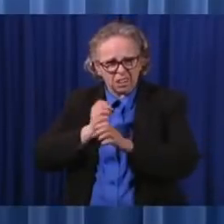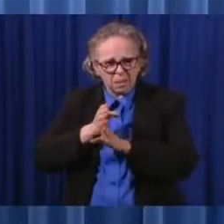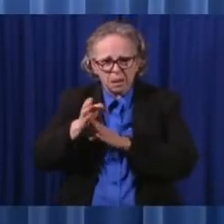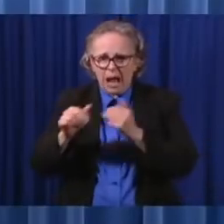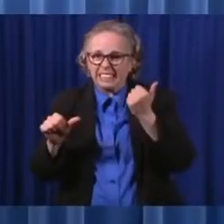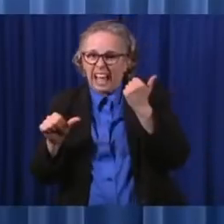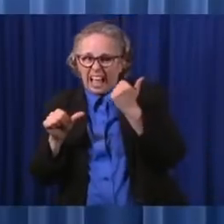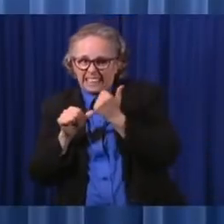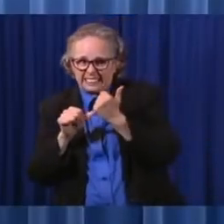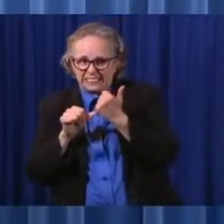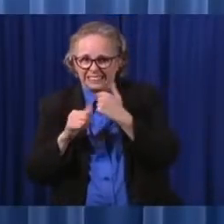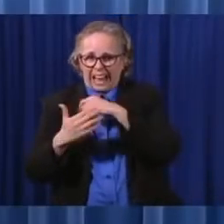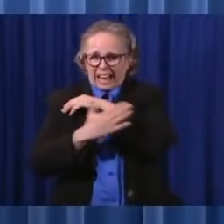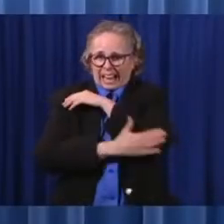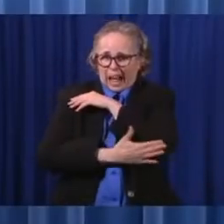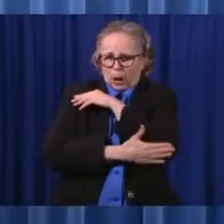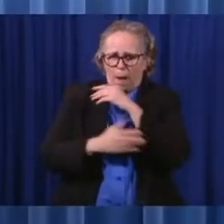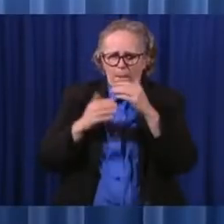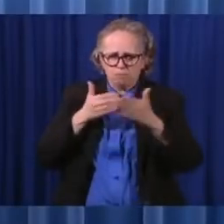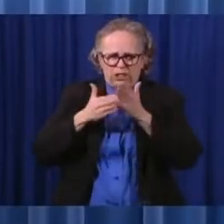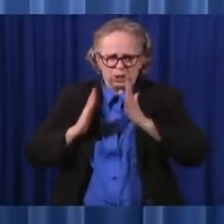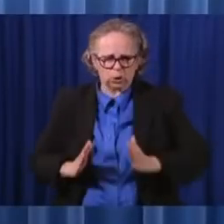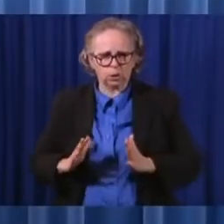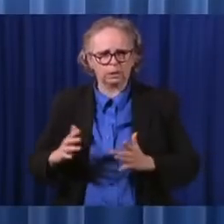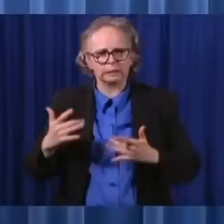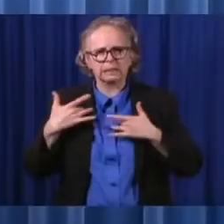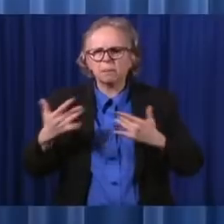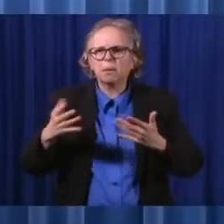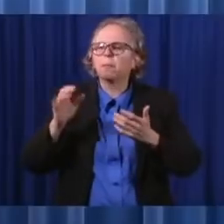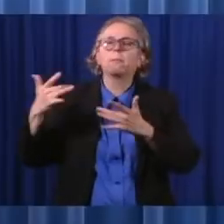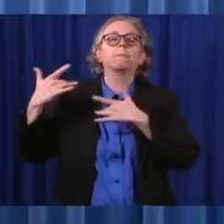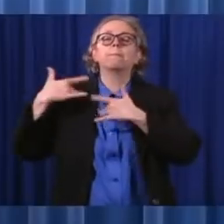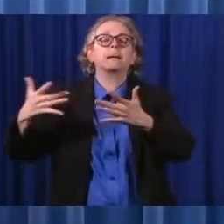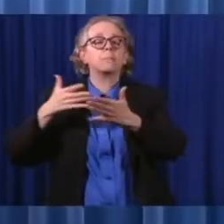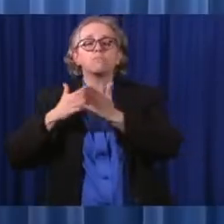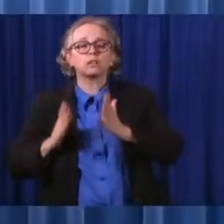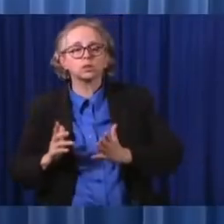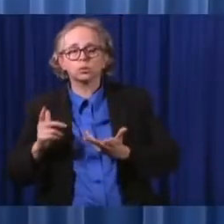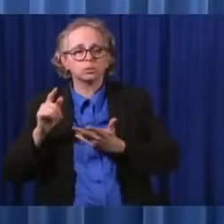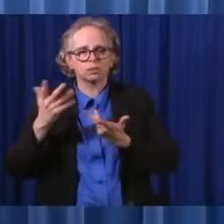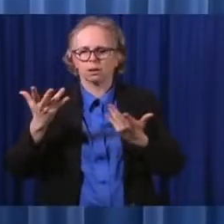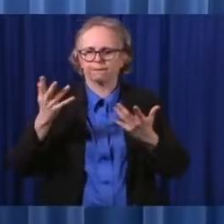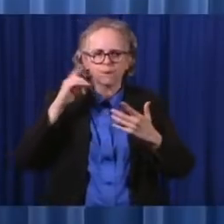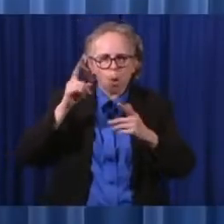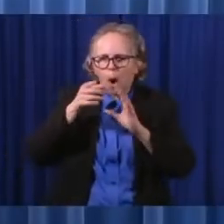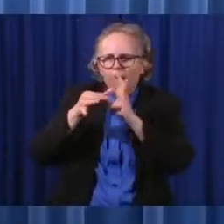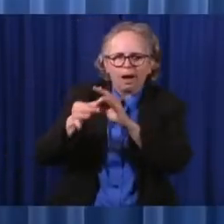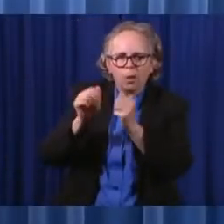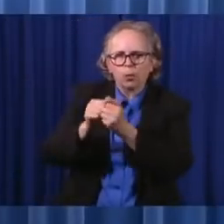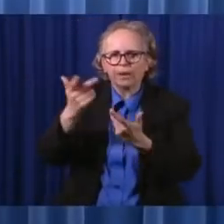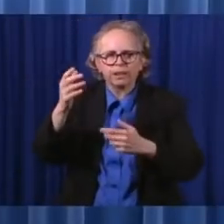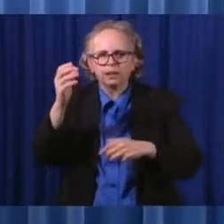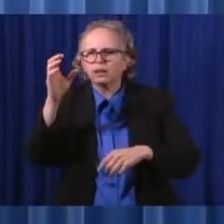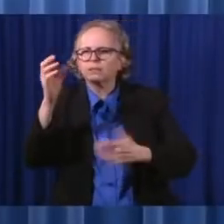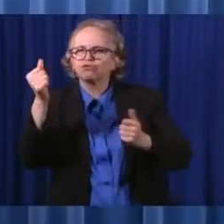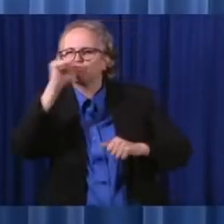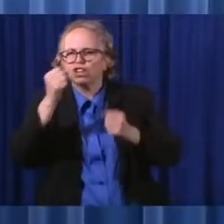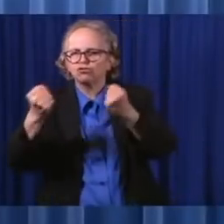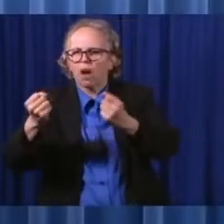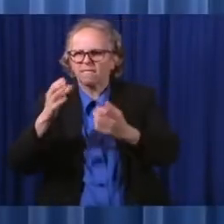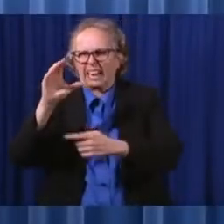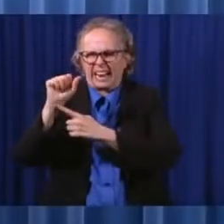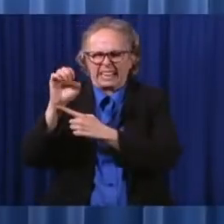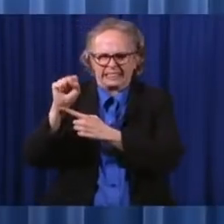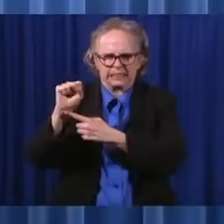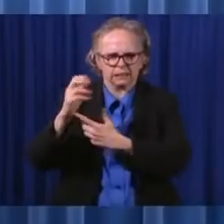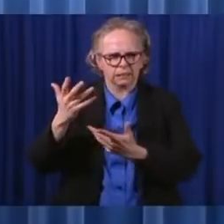is I prosecuted drunk driving cases. So let's take the alcoholic who decides every night he's